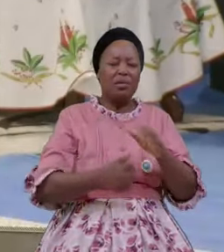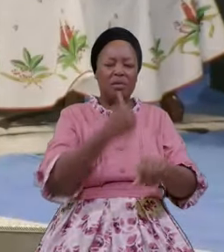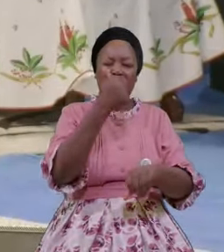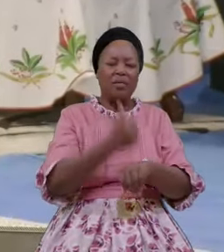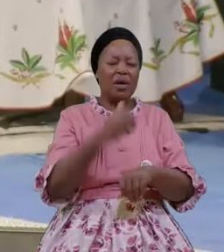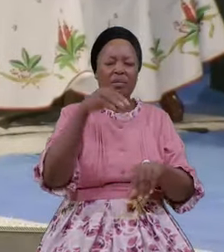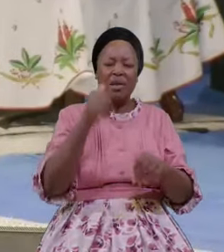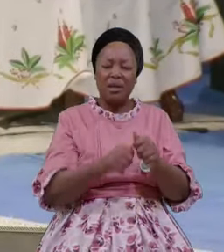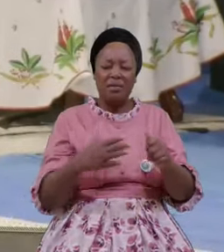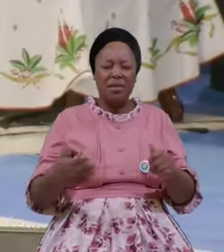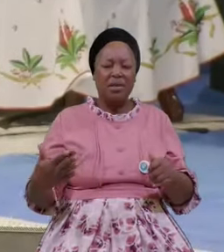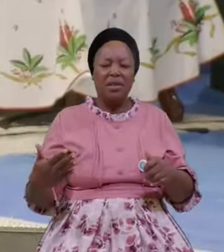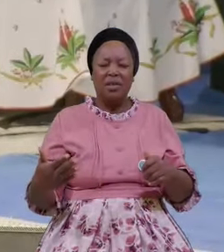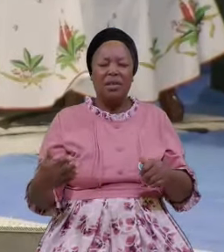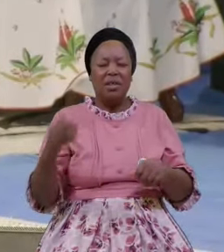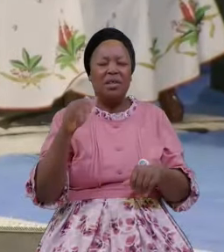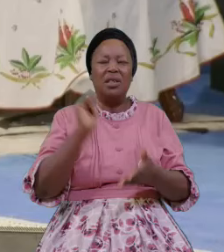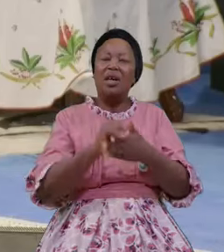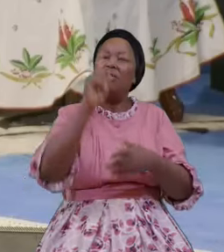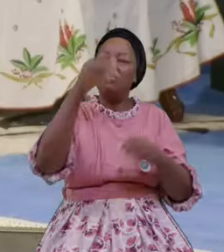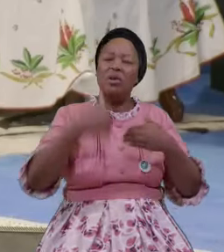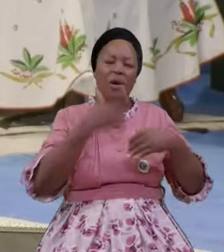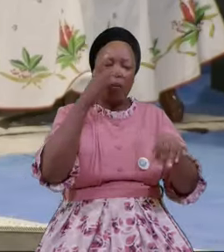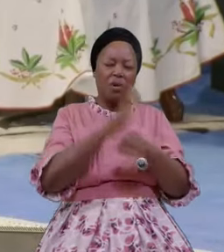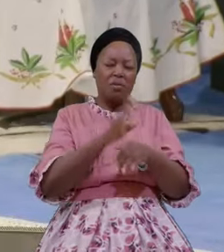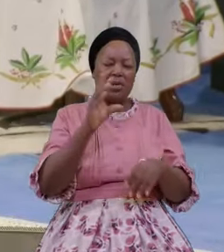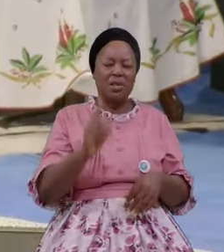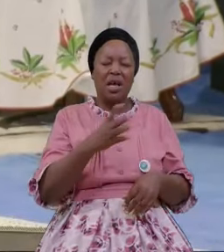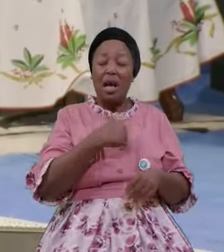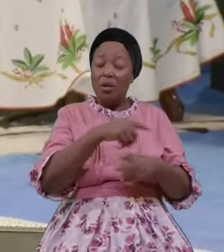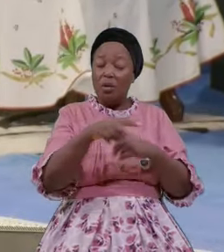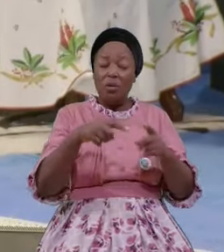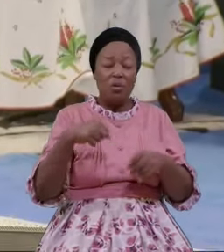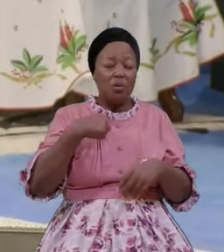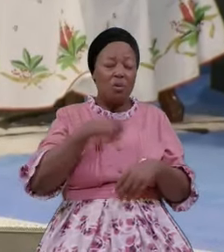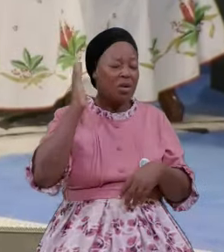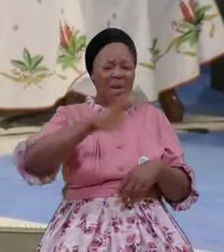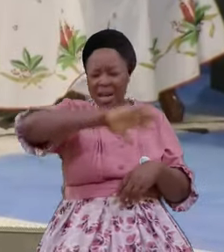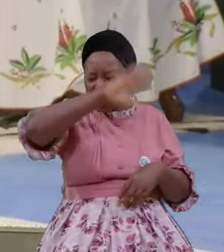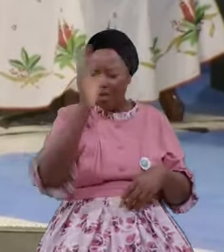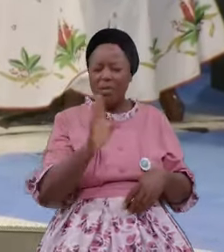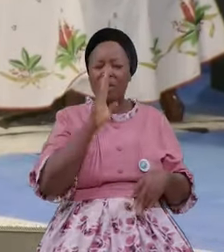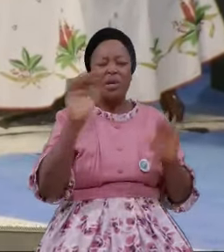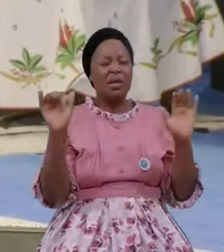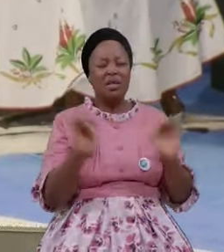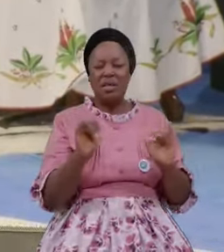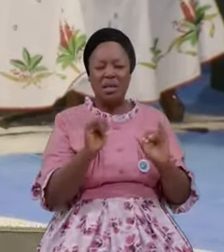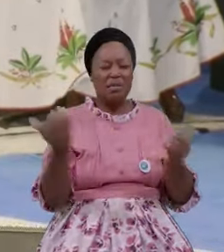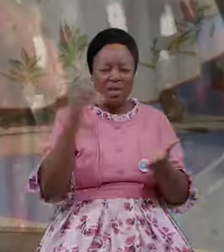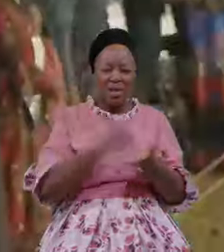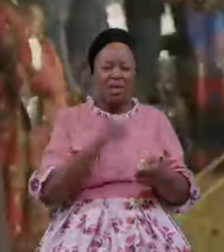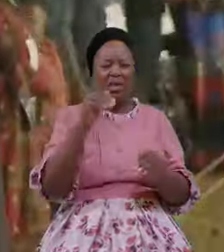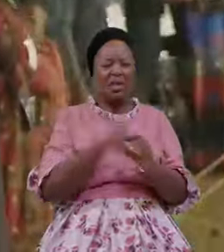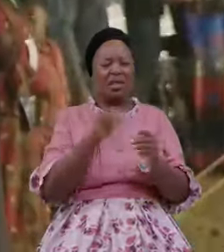everything you have promised. And we will never be the same in Jesus'